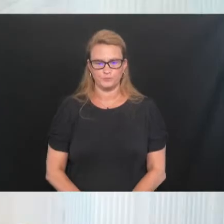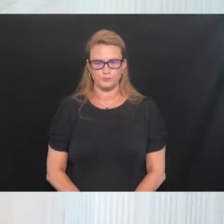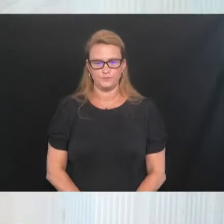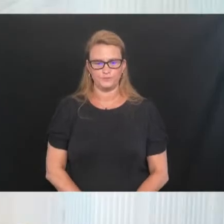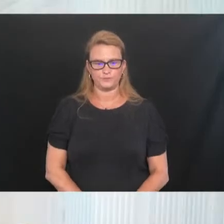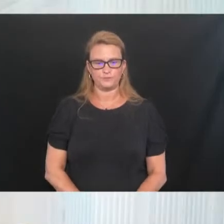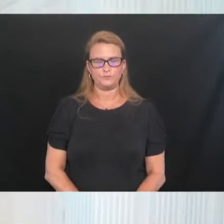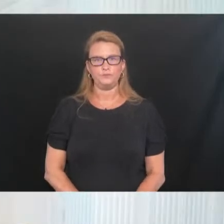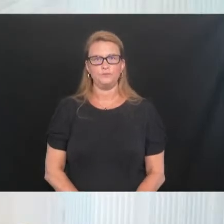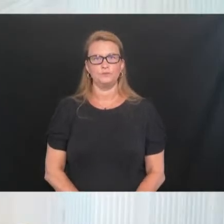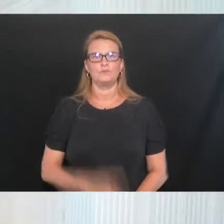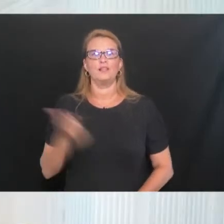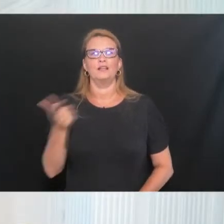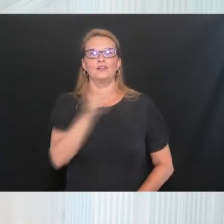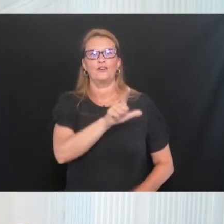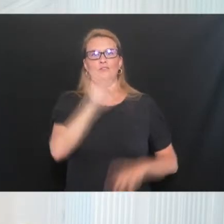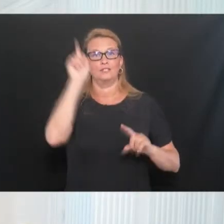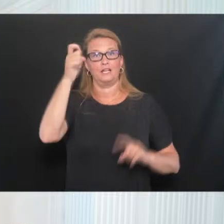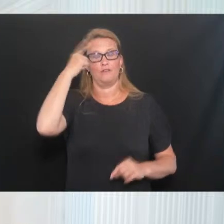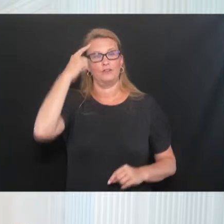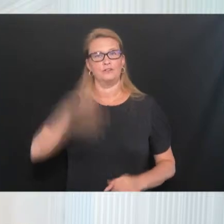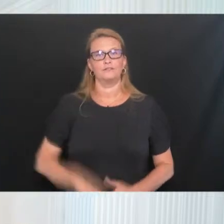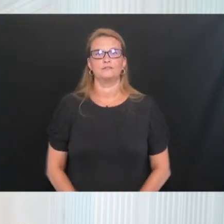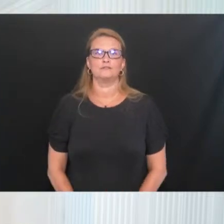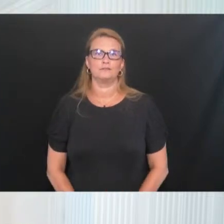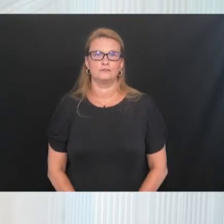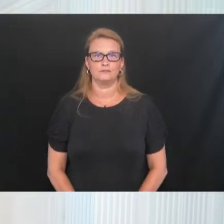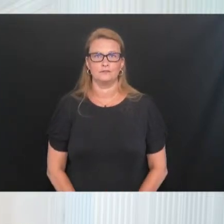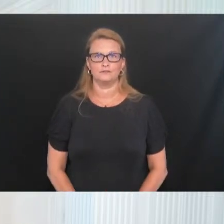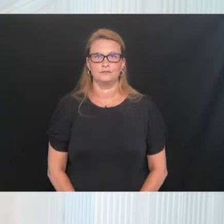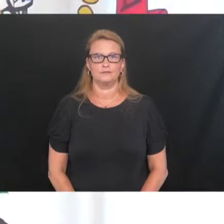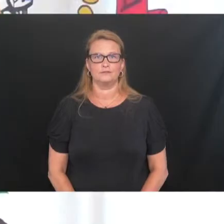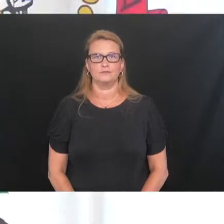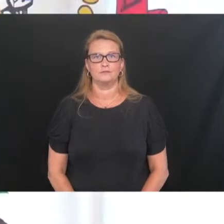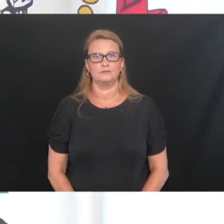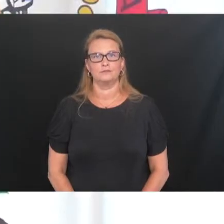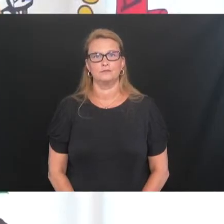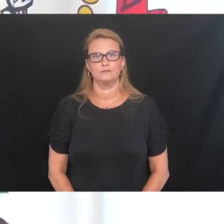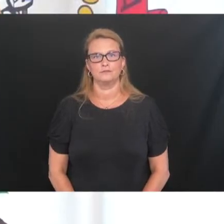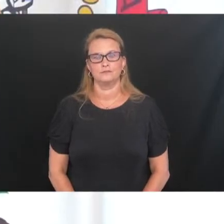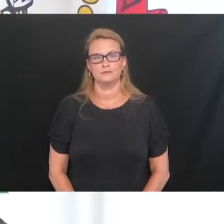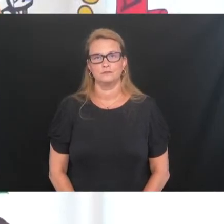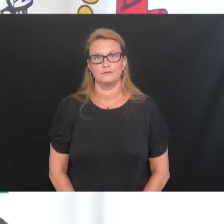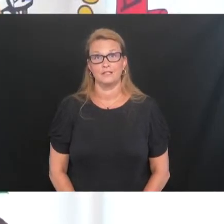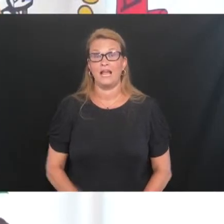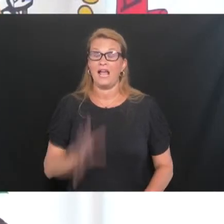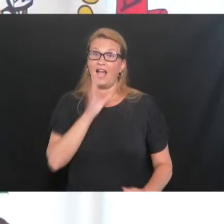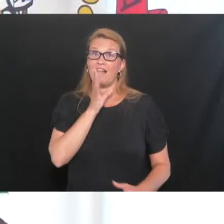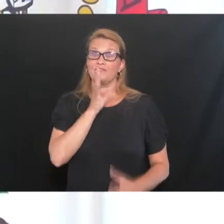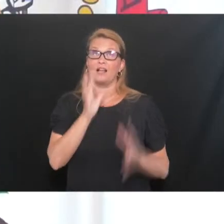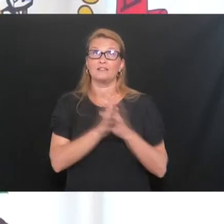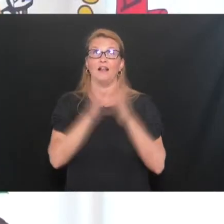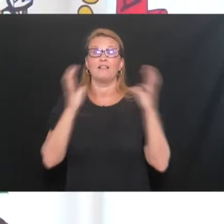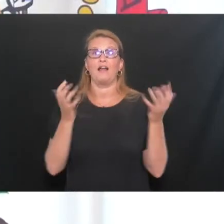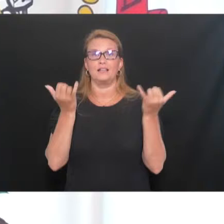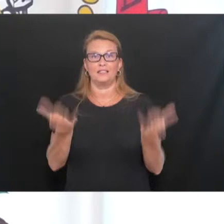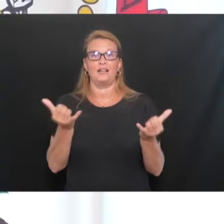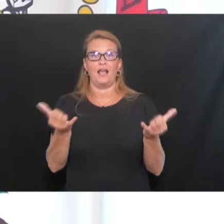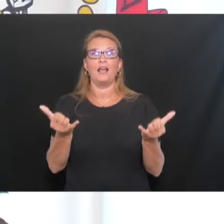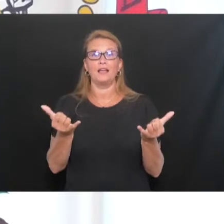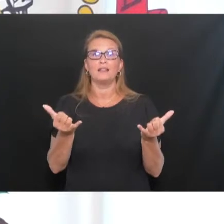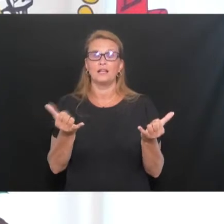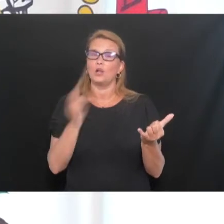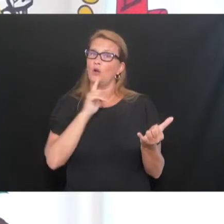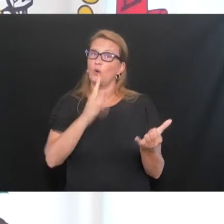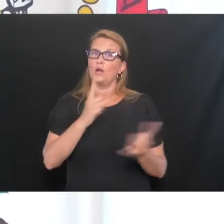All right, thank you, Katie. Governor, back to you. Well, I've talked a lot today, and I really,